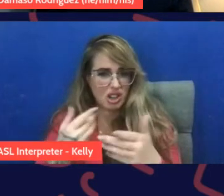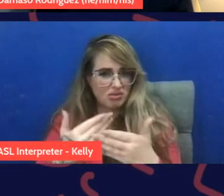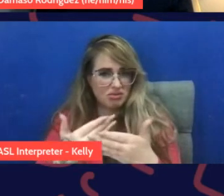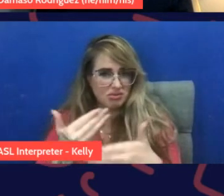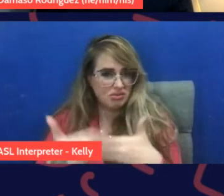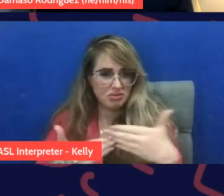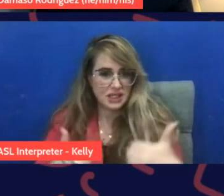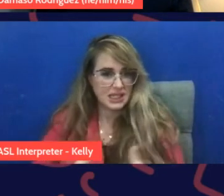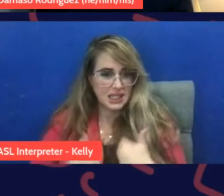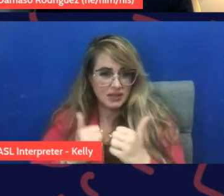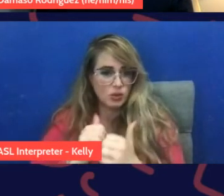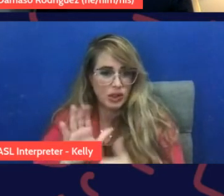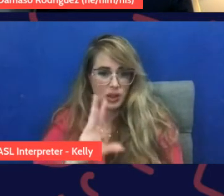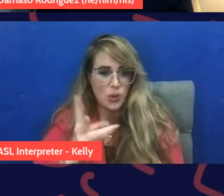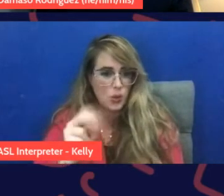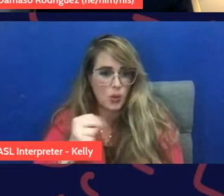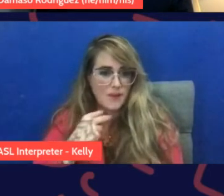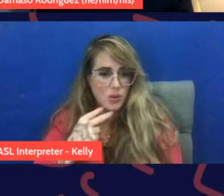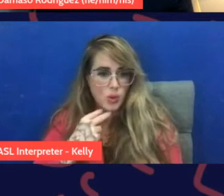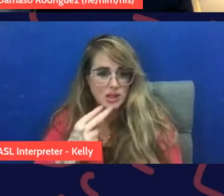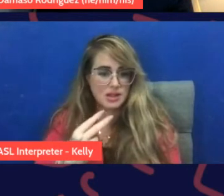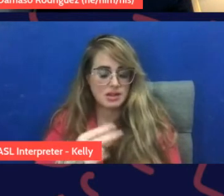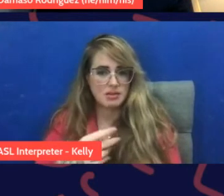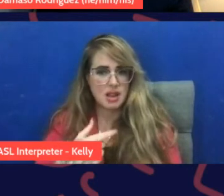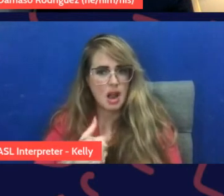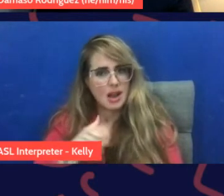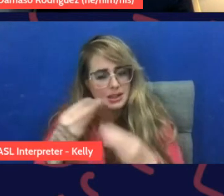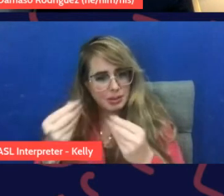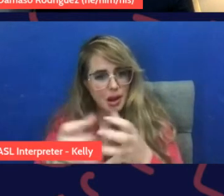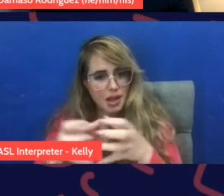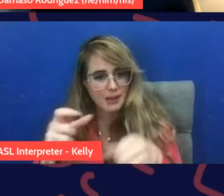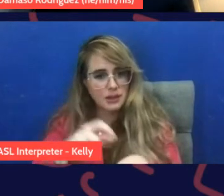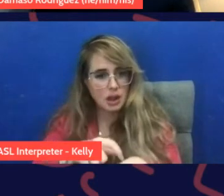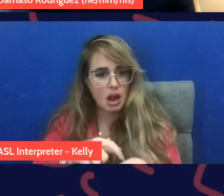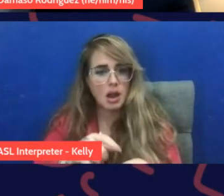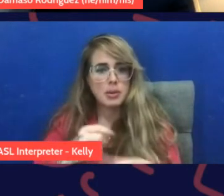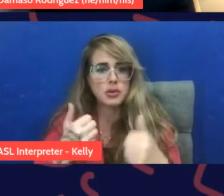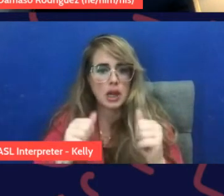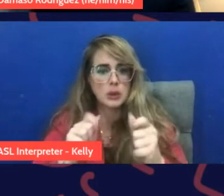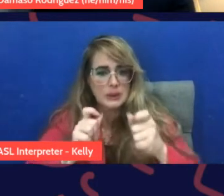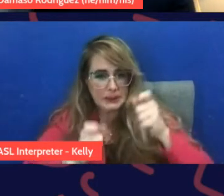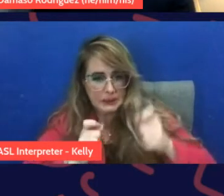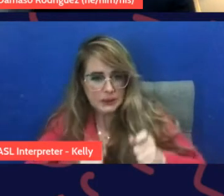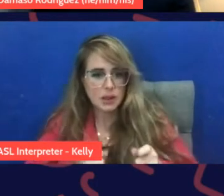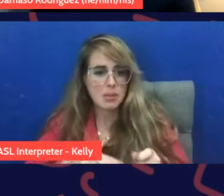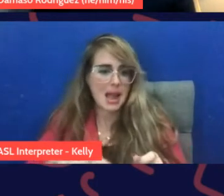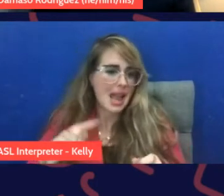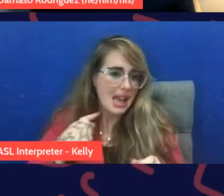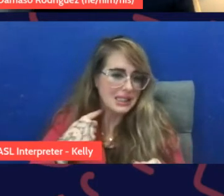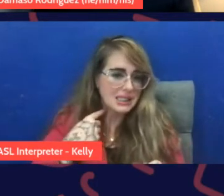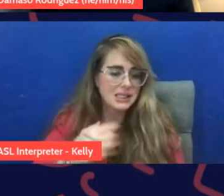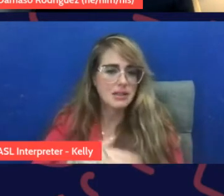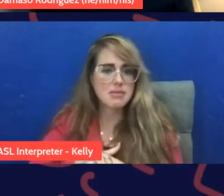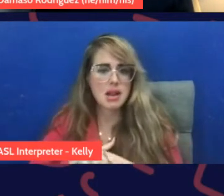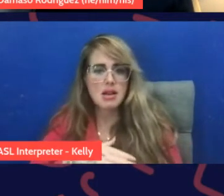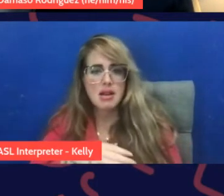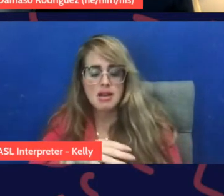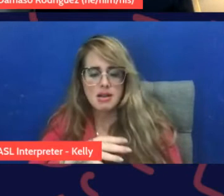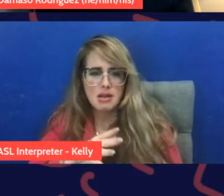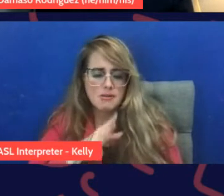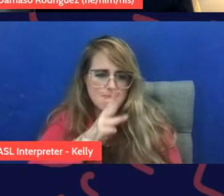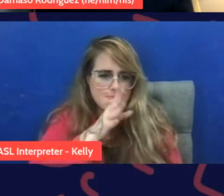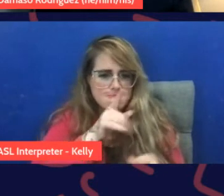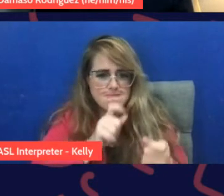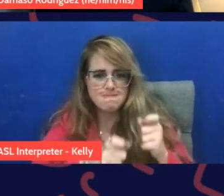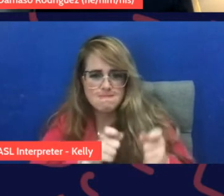own voices. I mean, I spent a lot of time having my accent flattened, my vowels fixed, my lisp worked on, and I'm